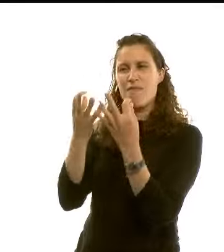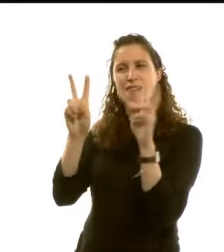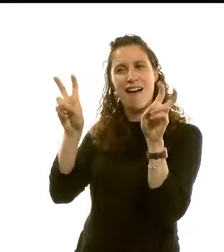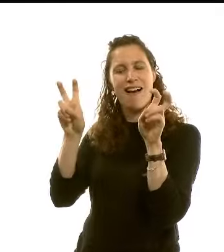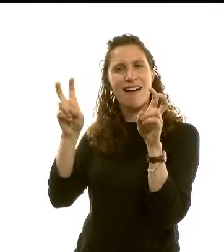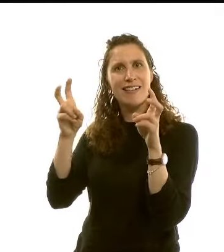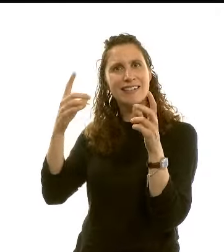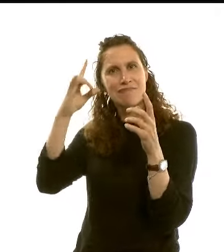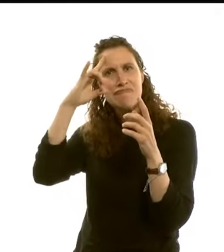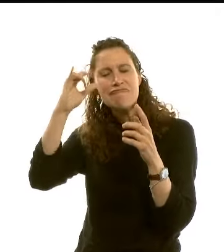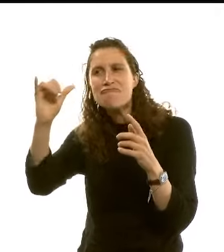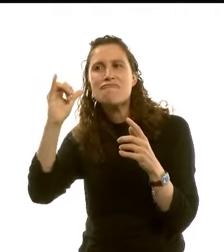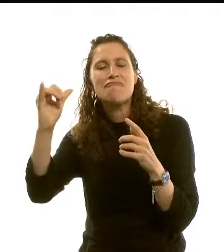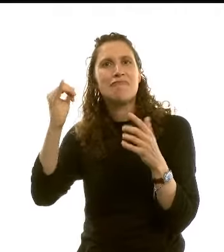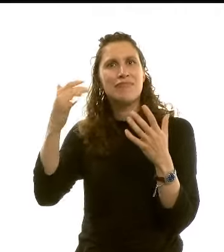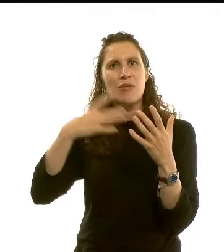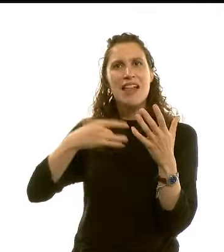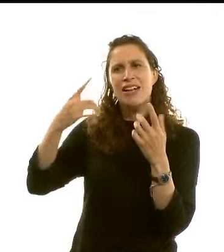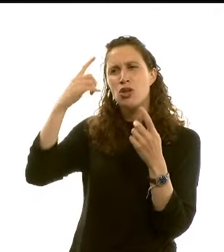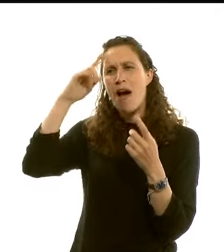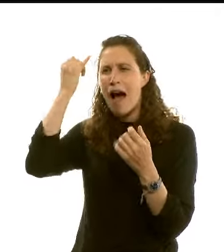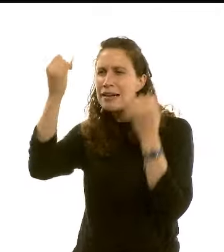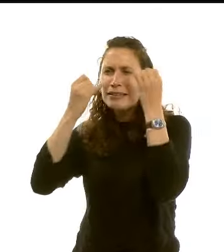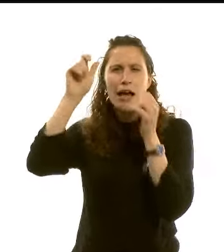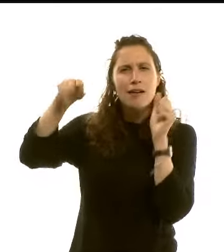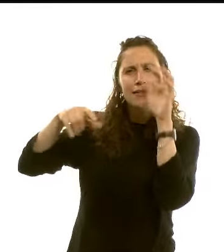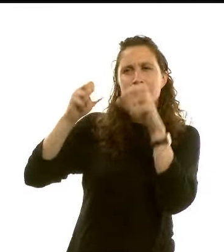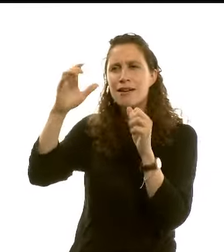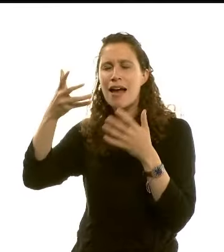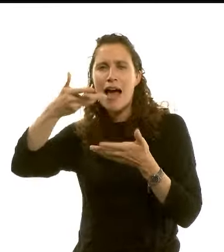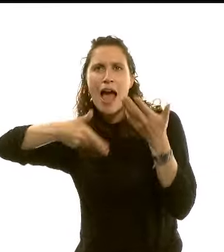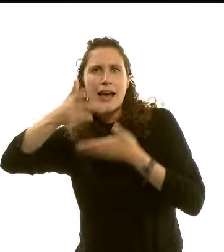of each other and just hang out together and build.